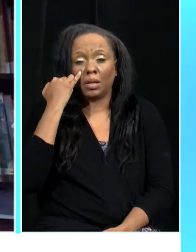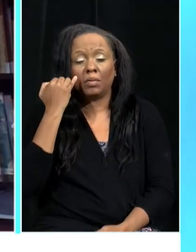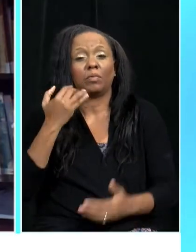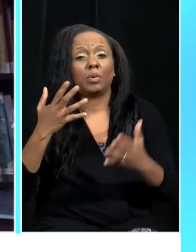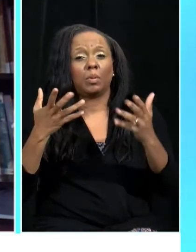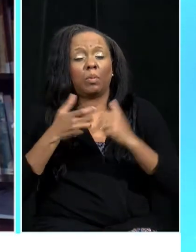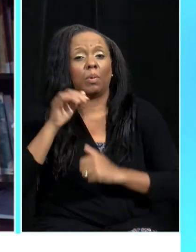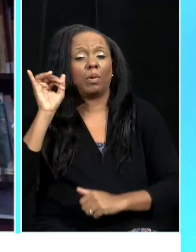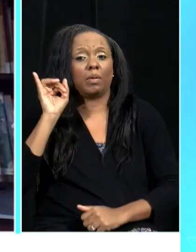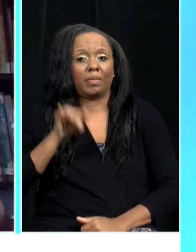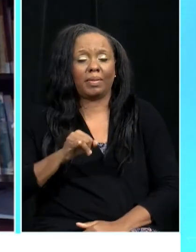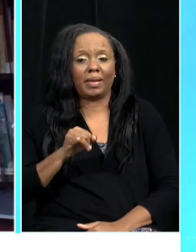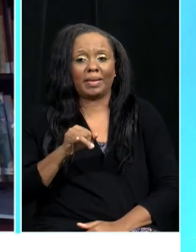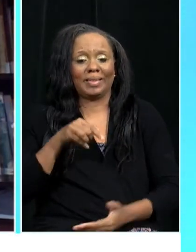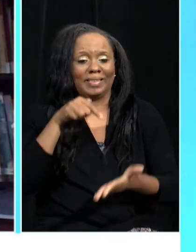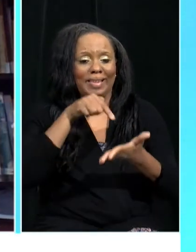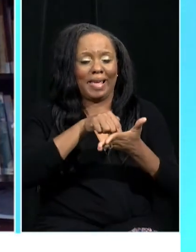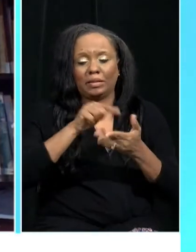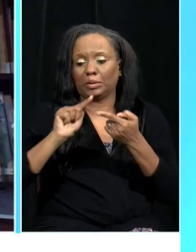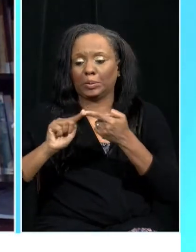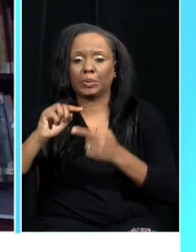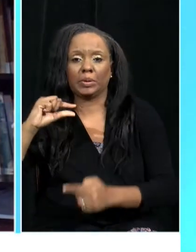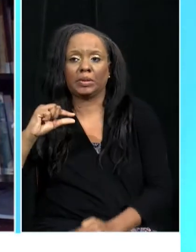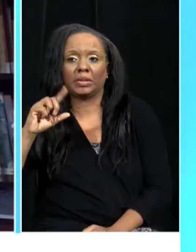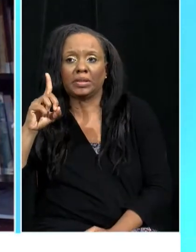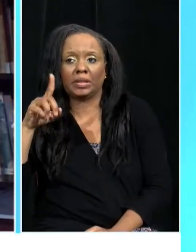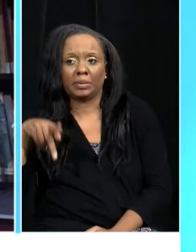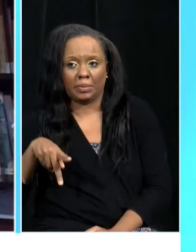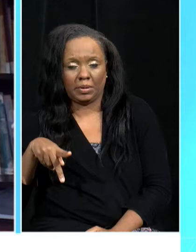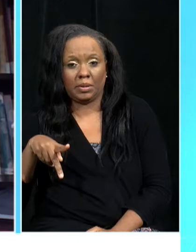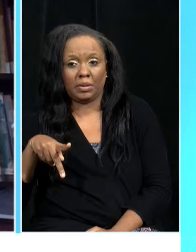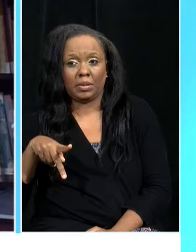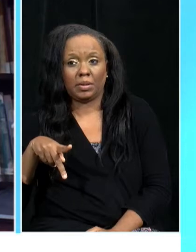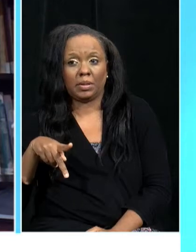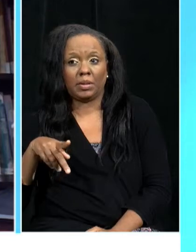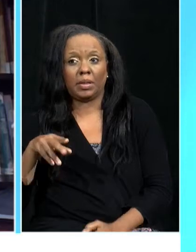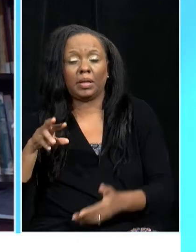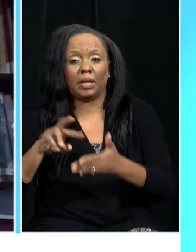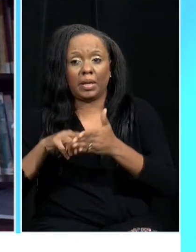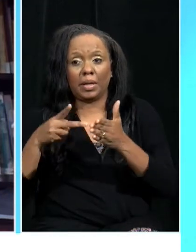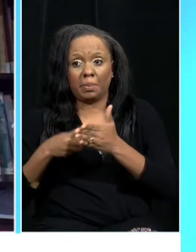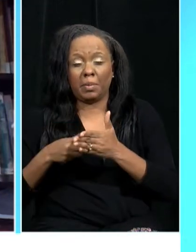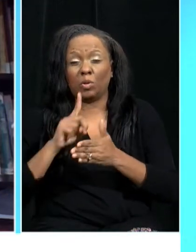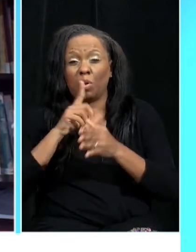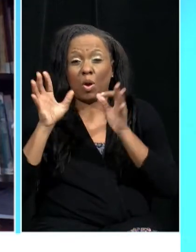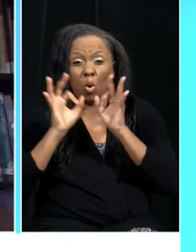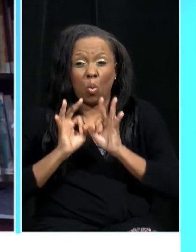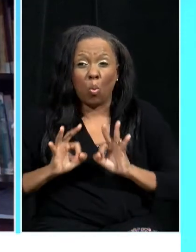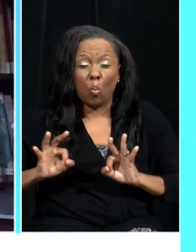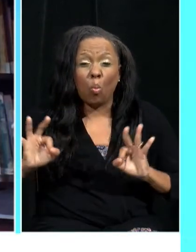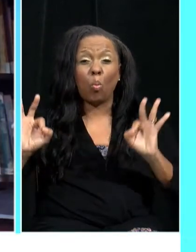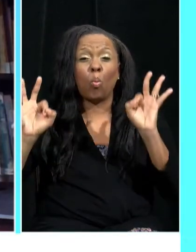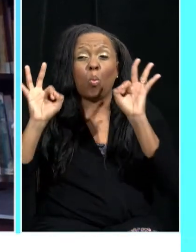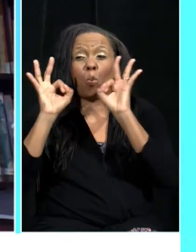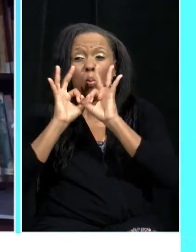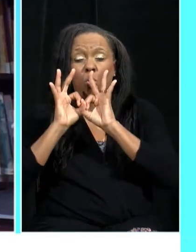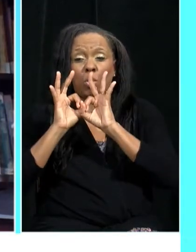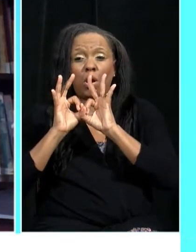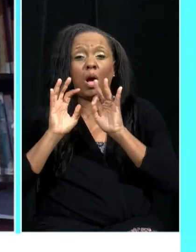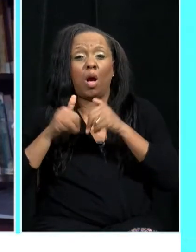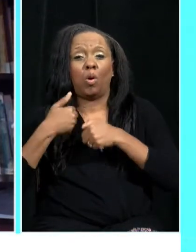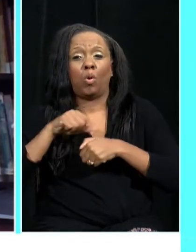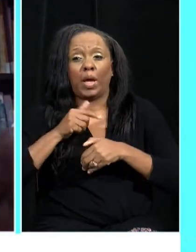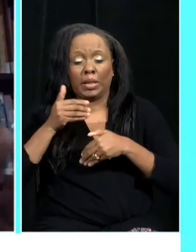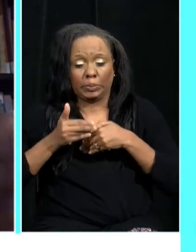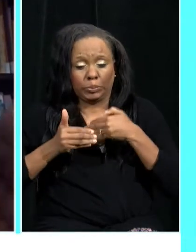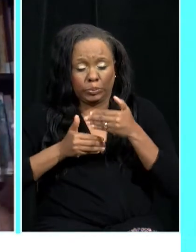GDP, that 6% primary surplus is critical to getting there. I mean, that's where the number comes